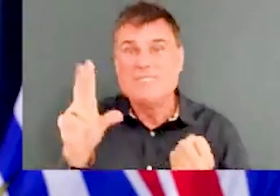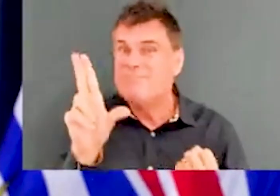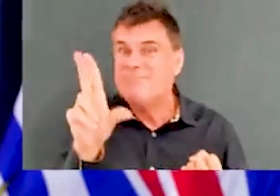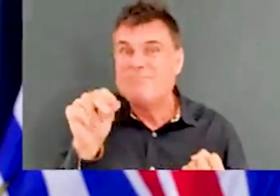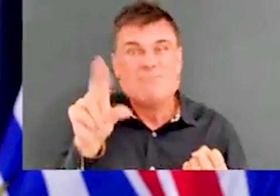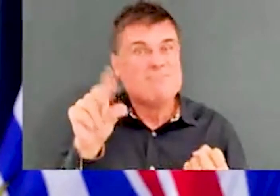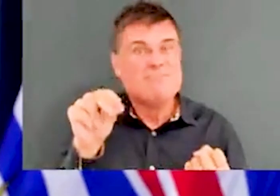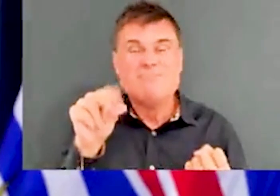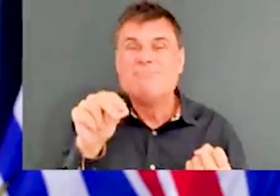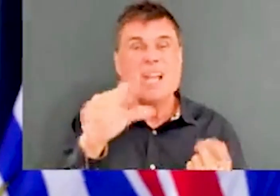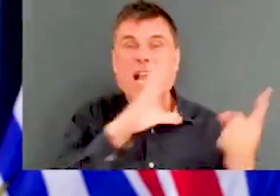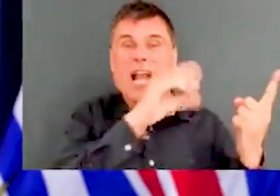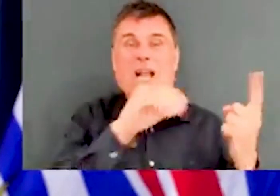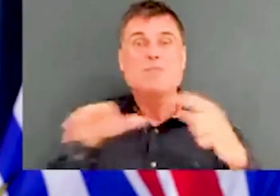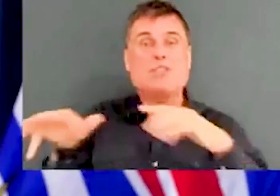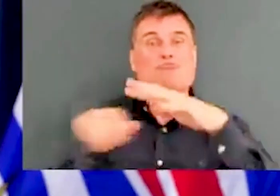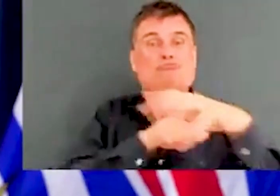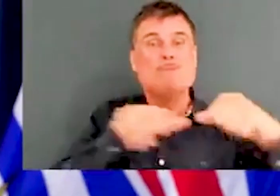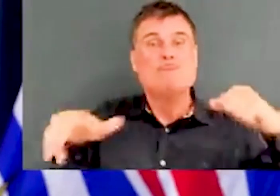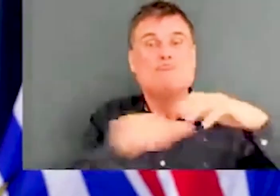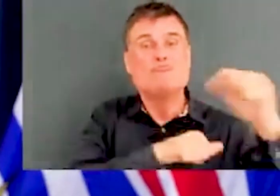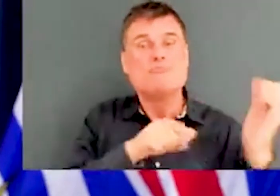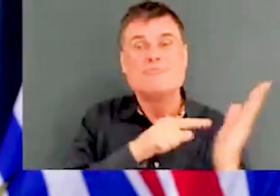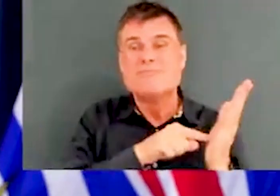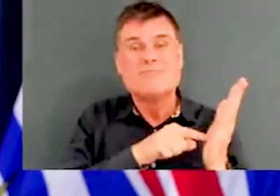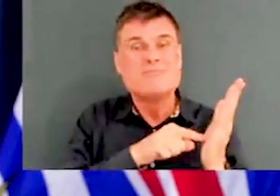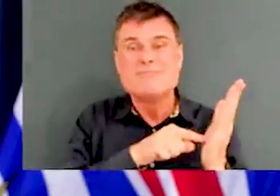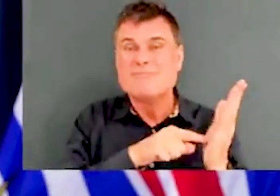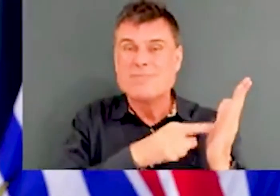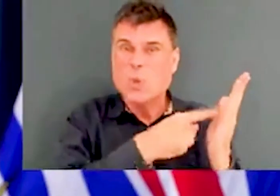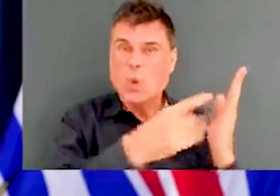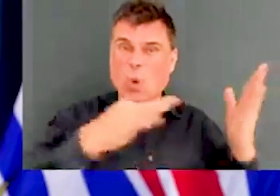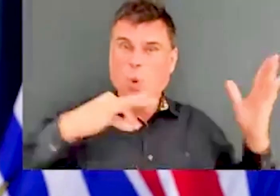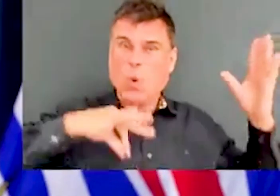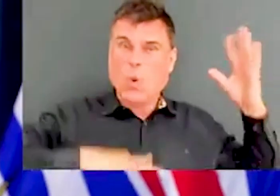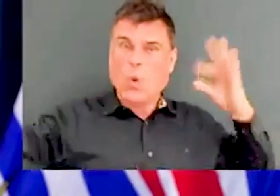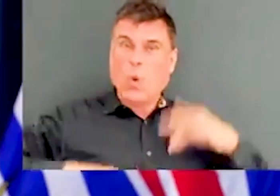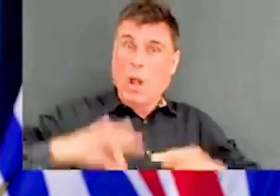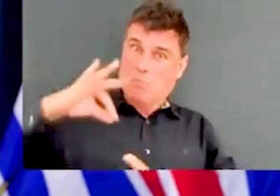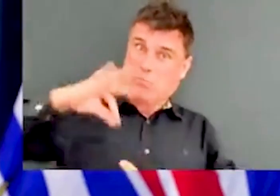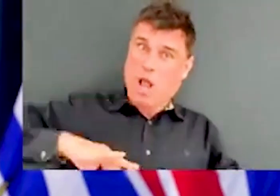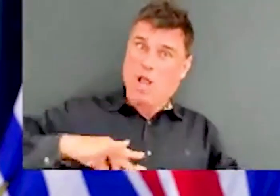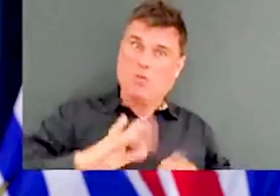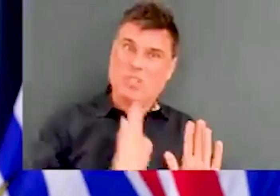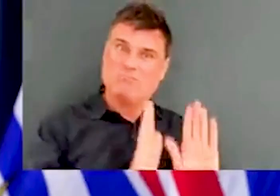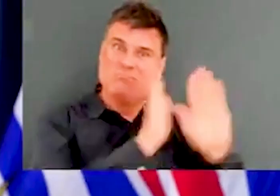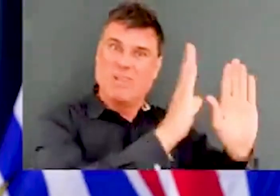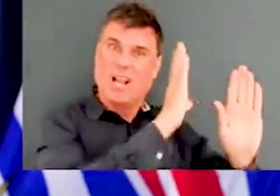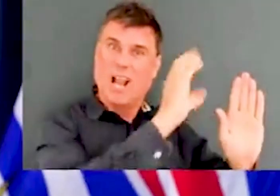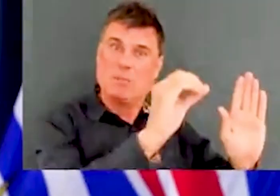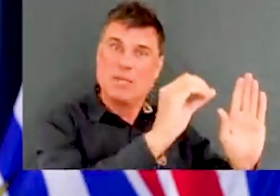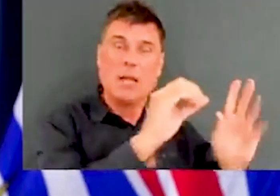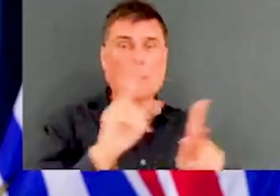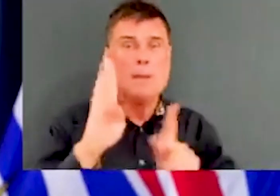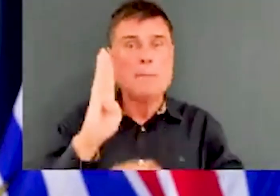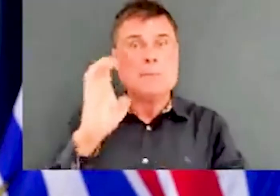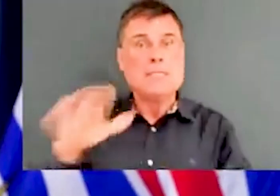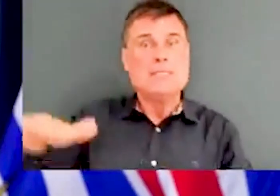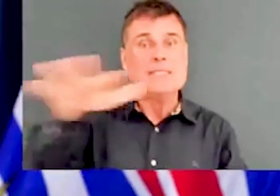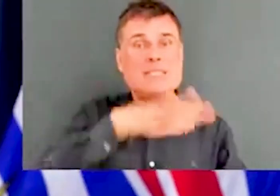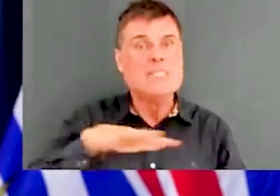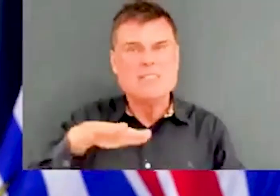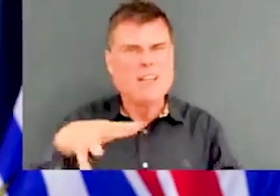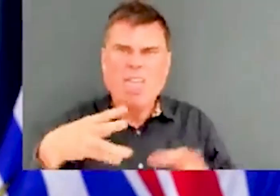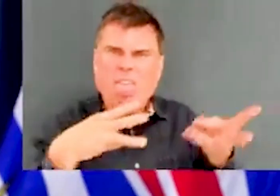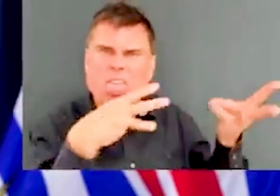companies, while British Columbians have had to pay more for their heating costs as a result. I believe the system has failed British Columbians, and when we came